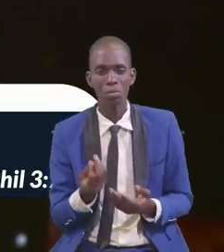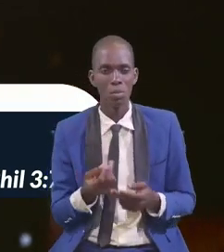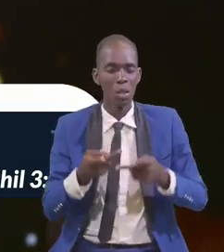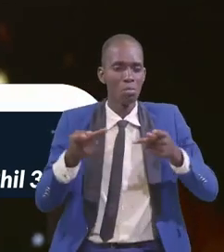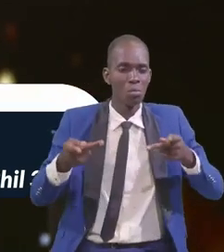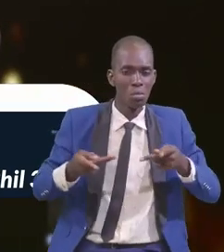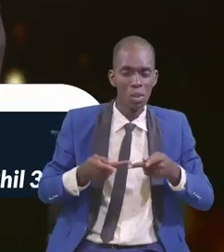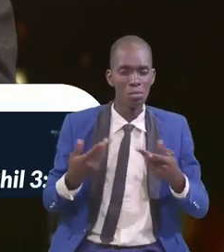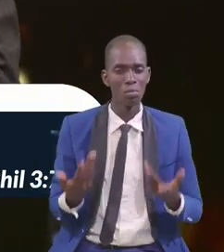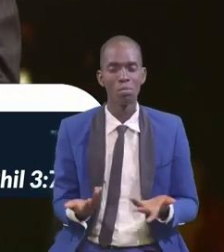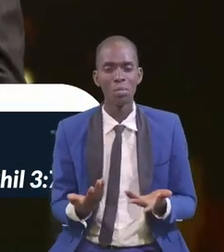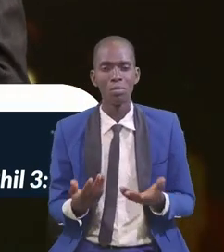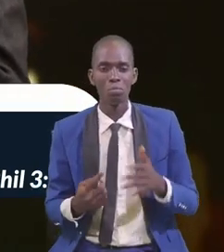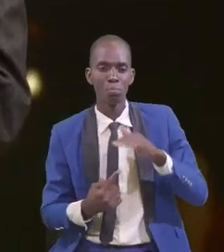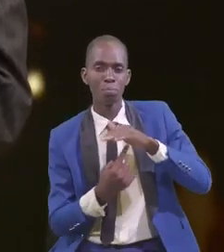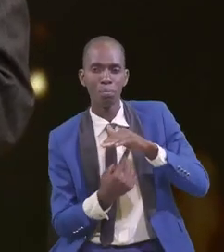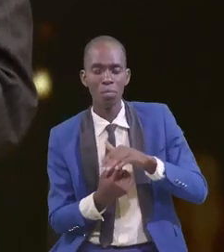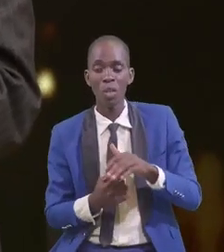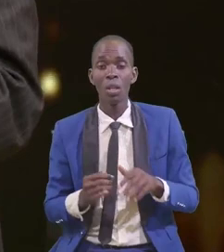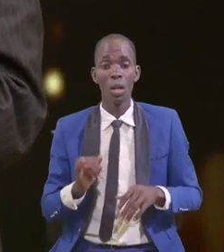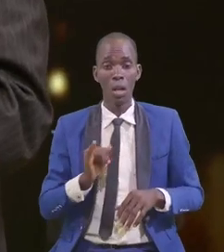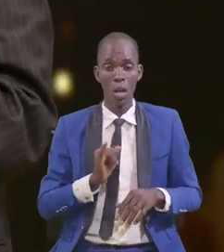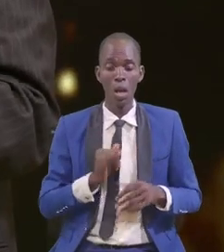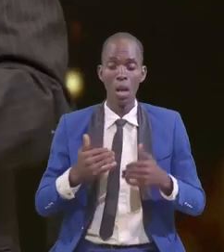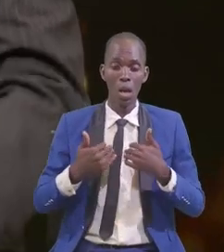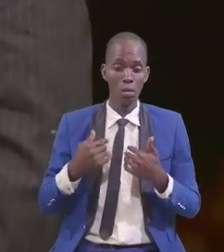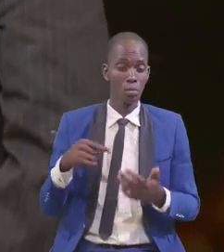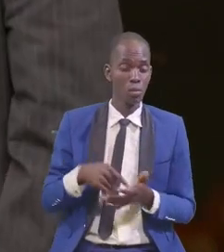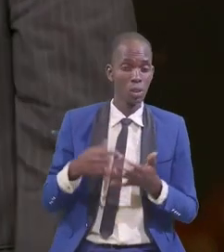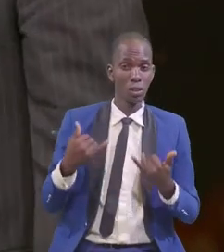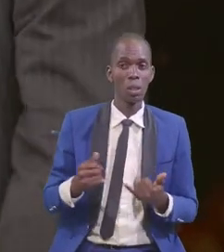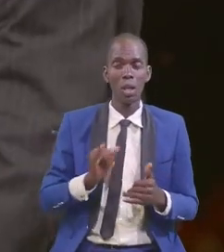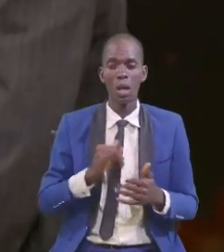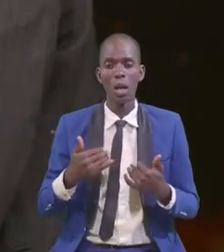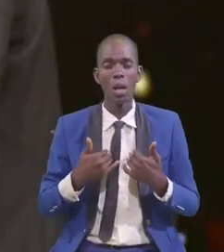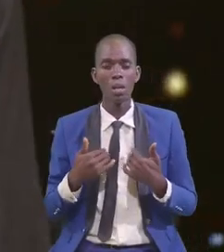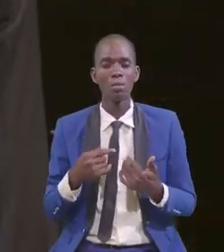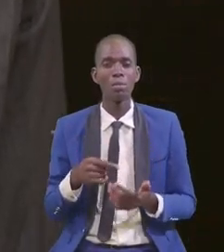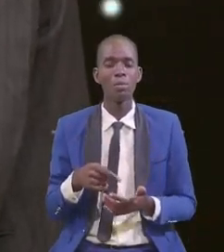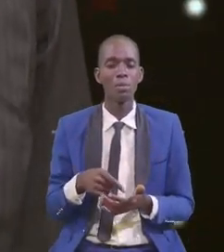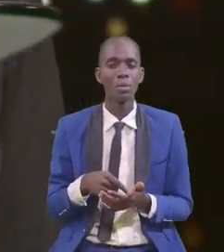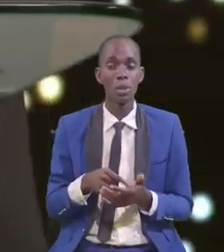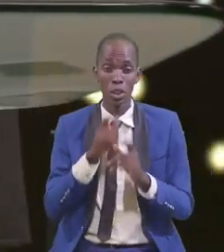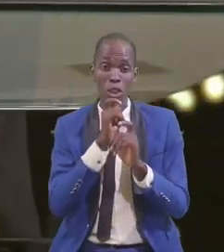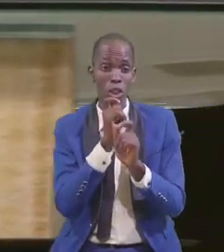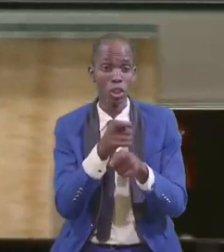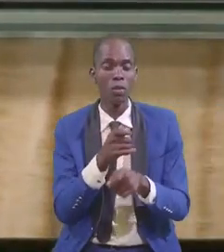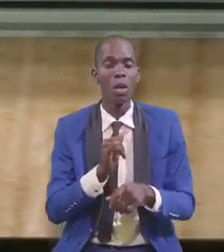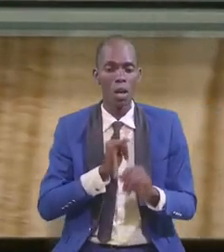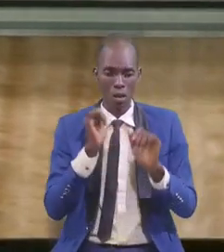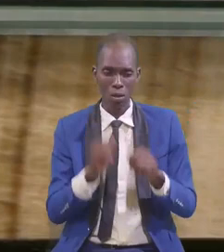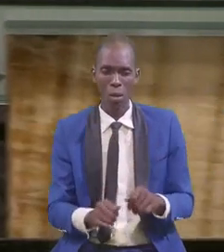her status, I have this knack, I have this gift, I can talk her